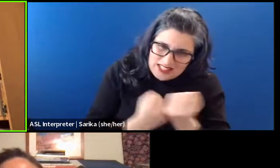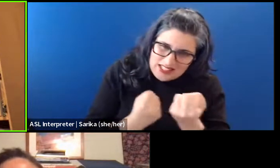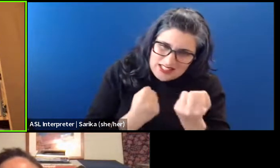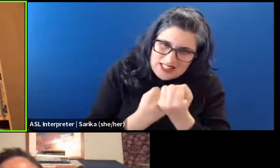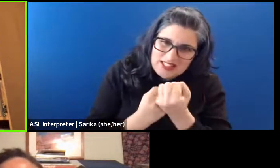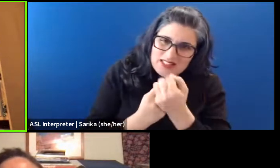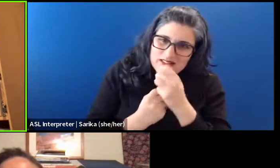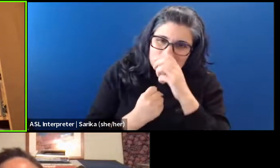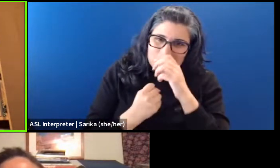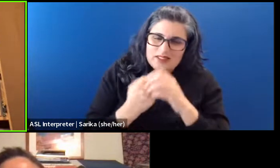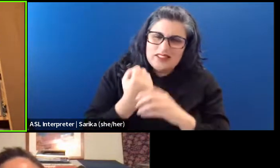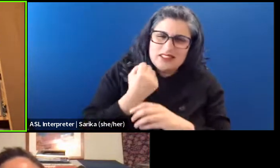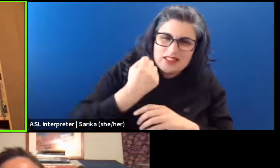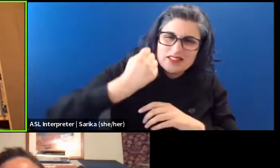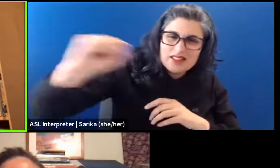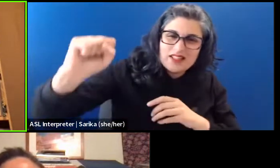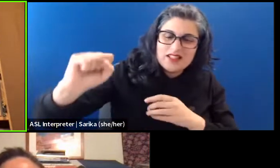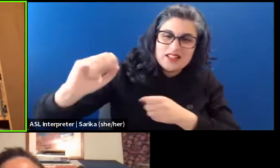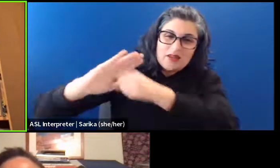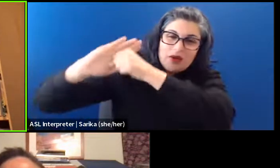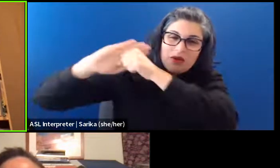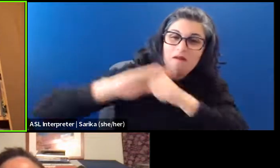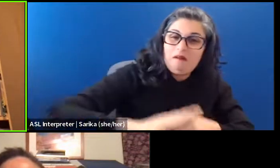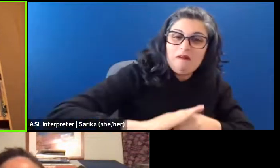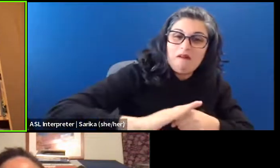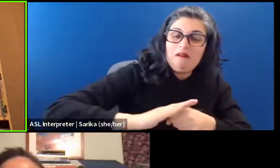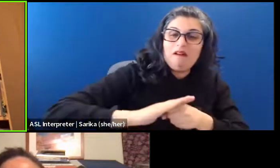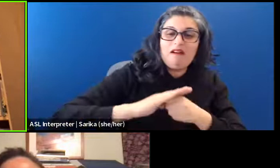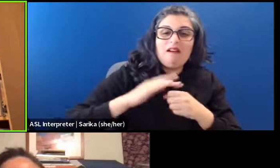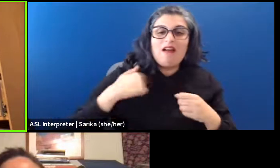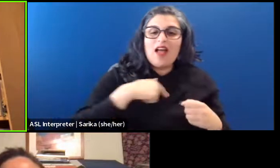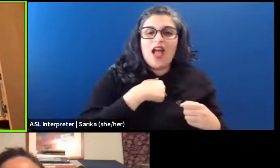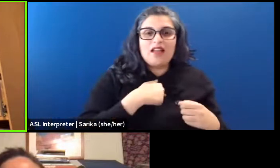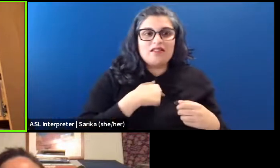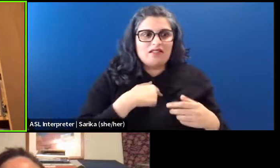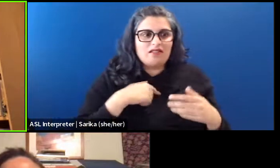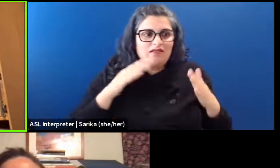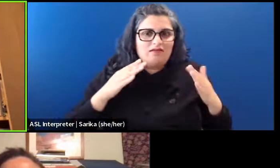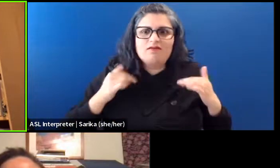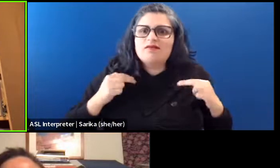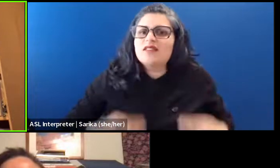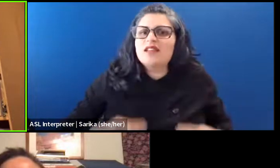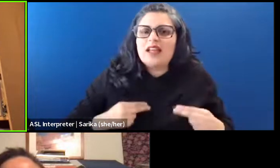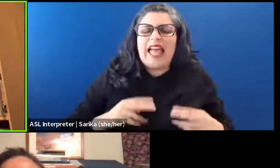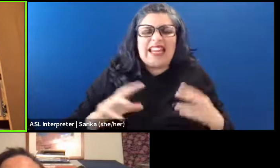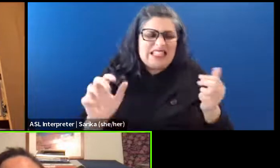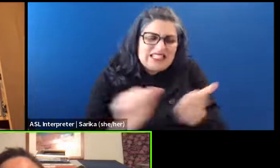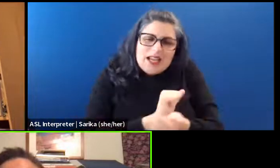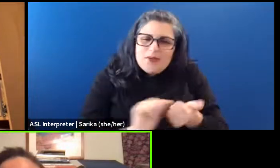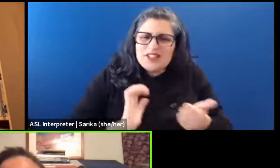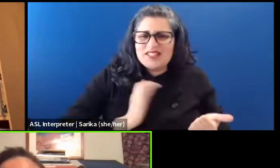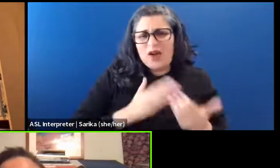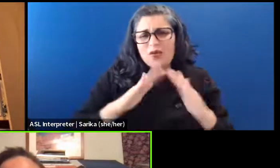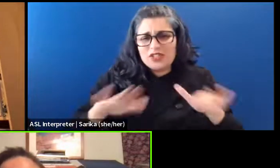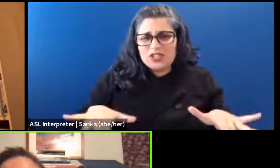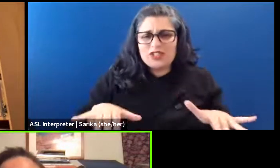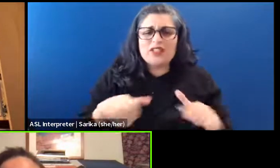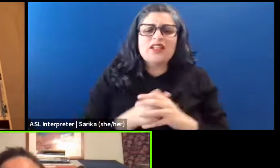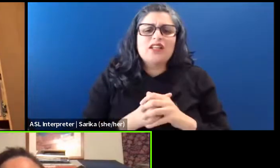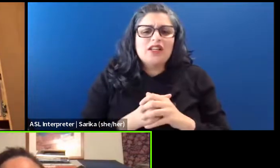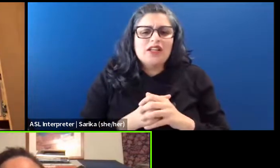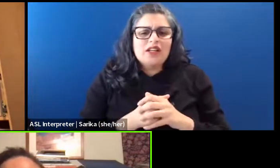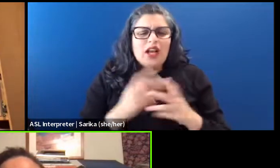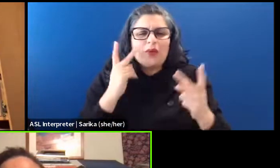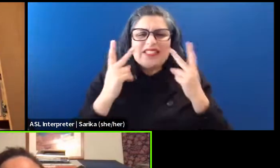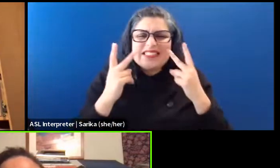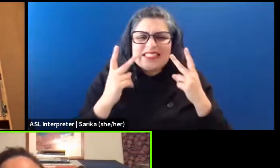the oppression that denies us personhood, that especially damages our children, where we can see that,